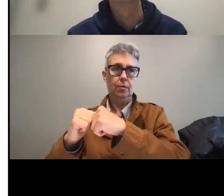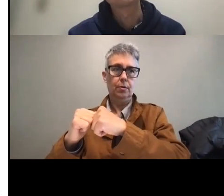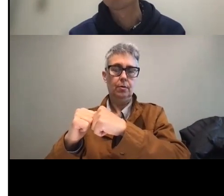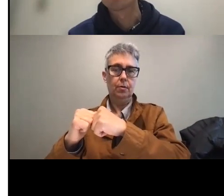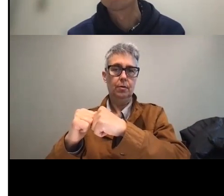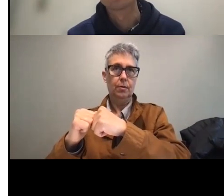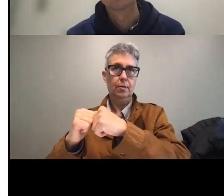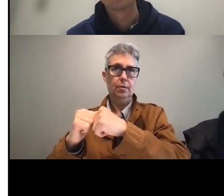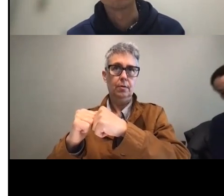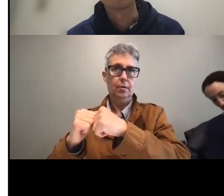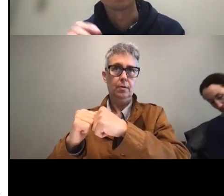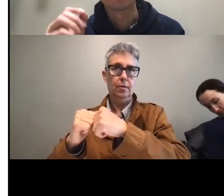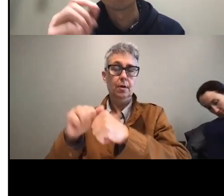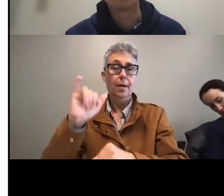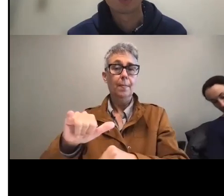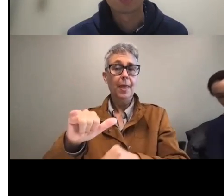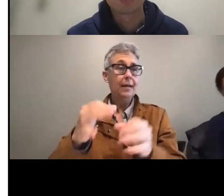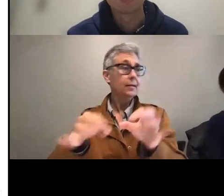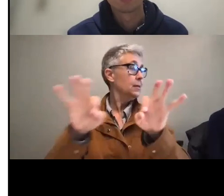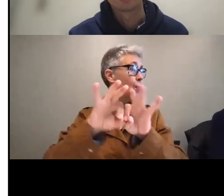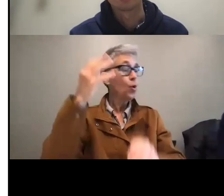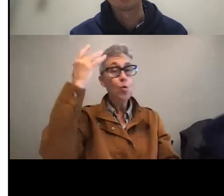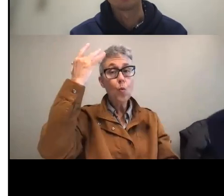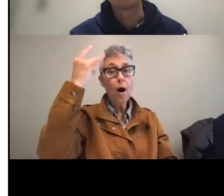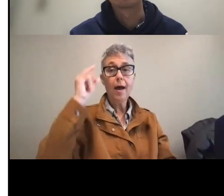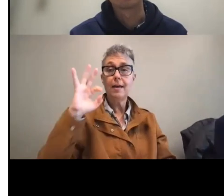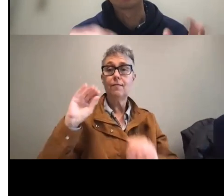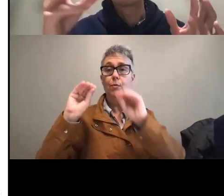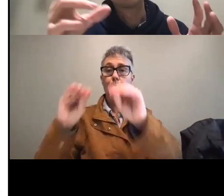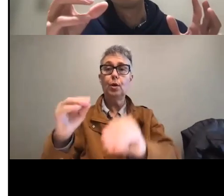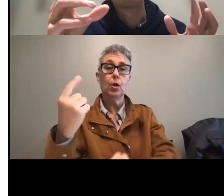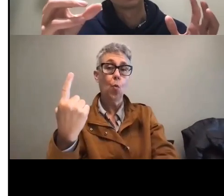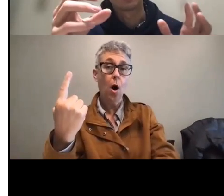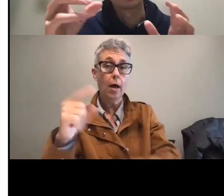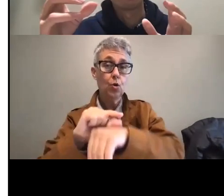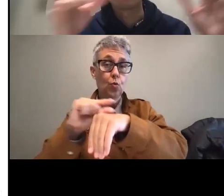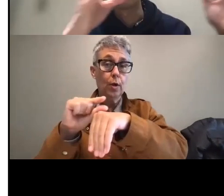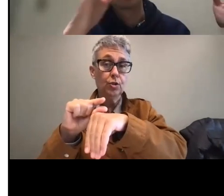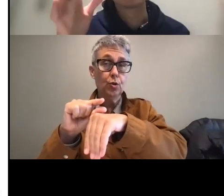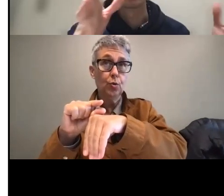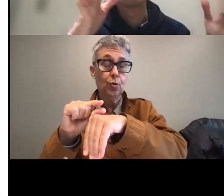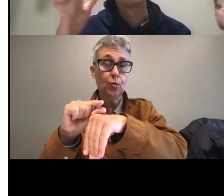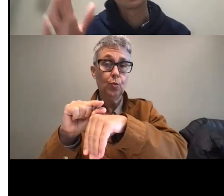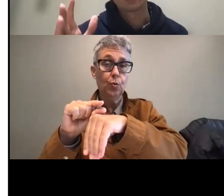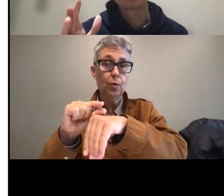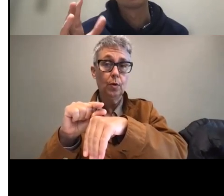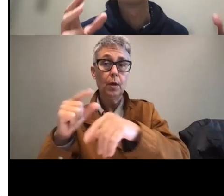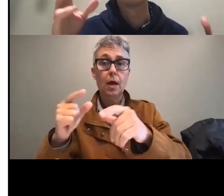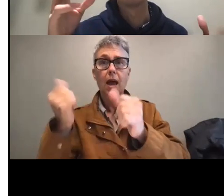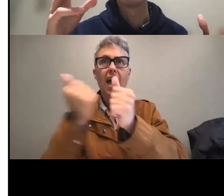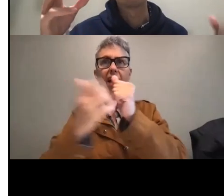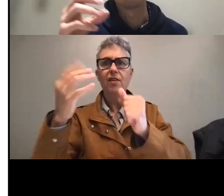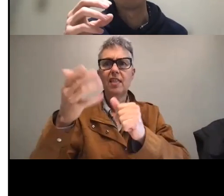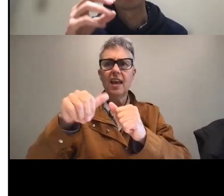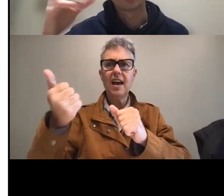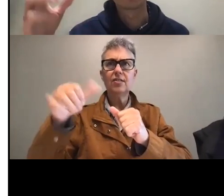imagine from the physics point of view, you insert one residue and it's not gonna be like everything else is gonna be static, right?